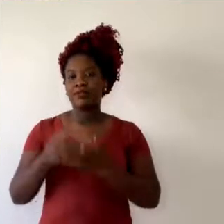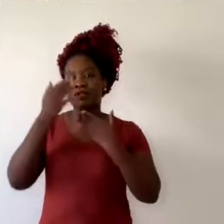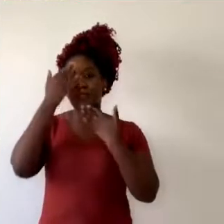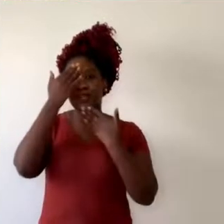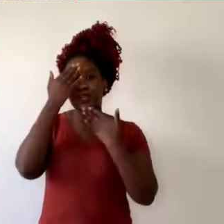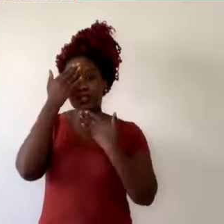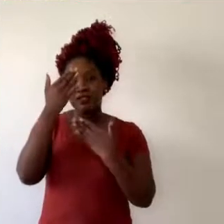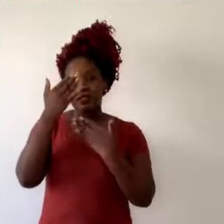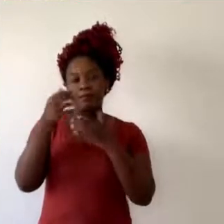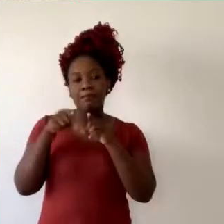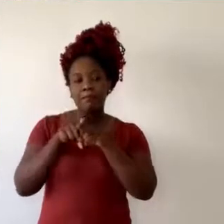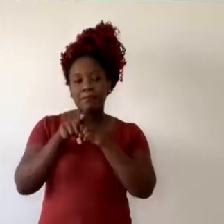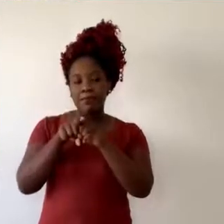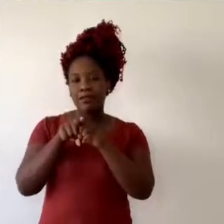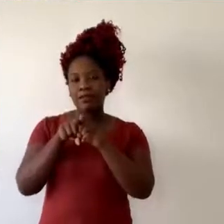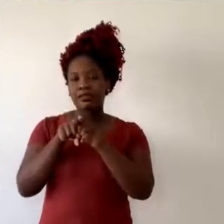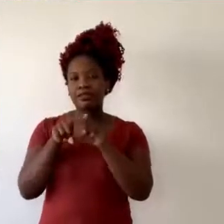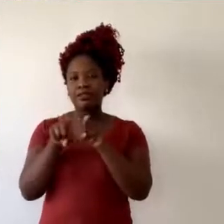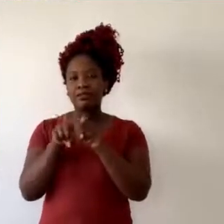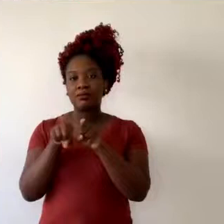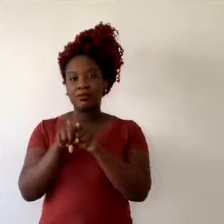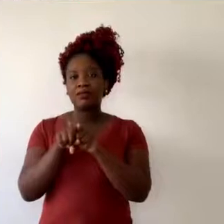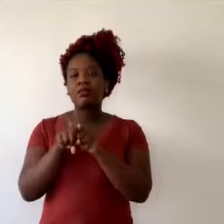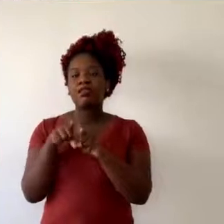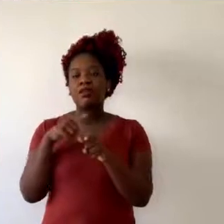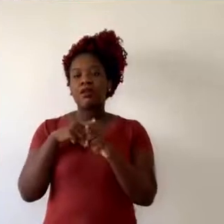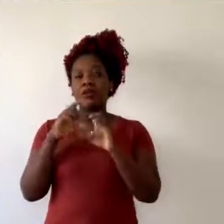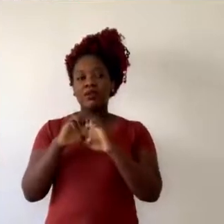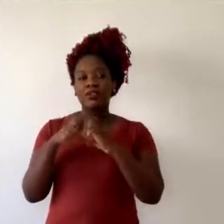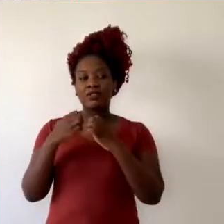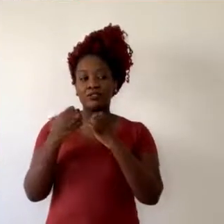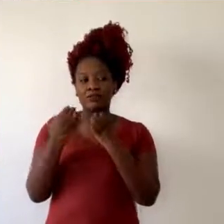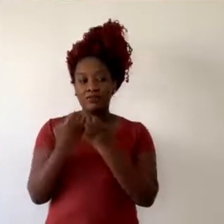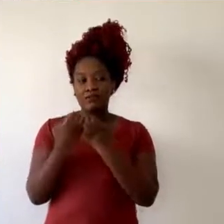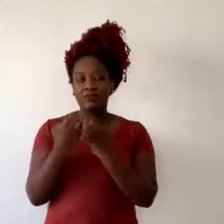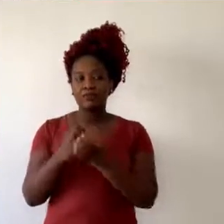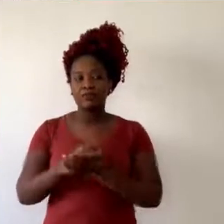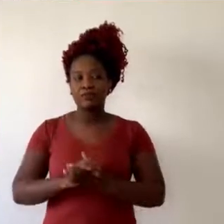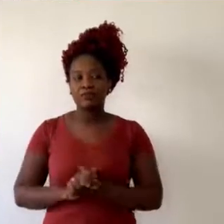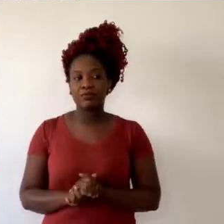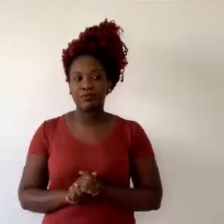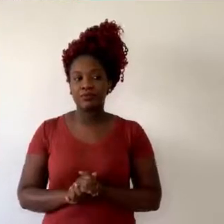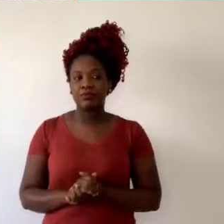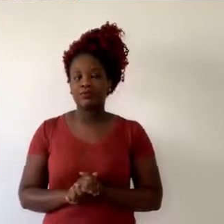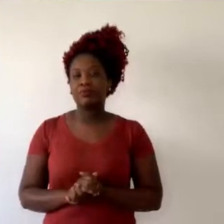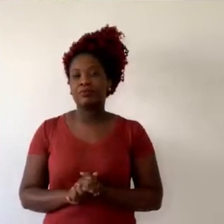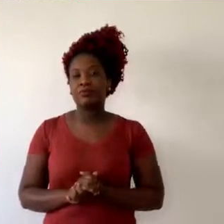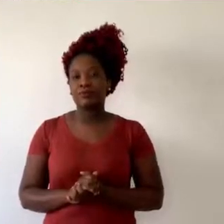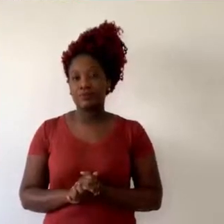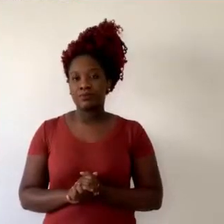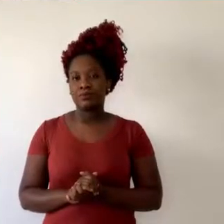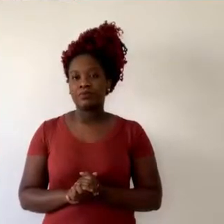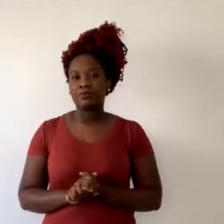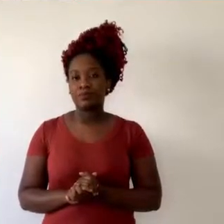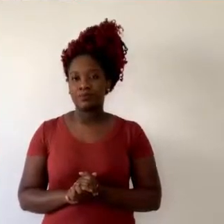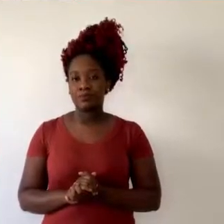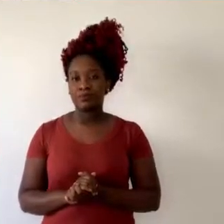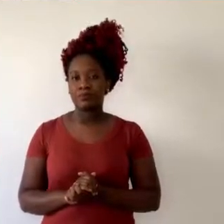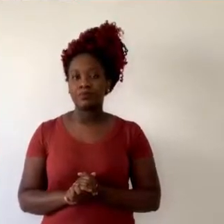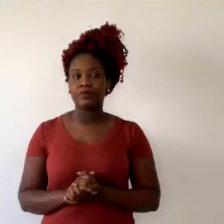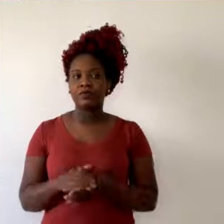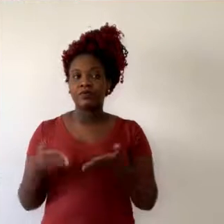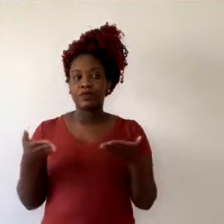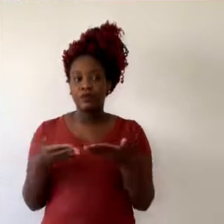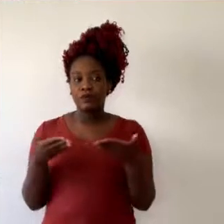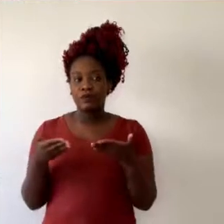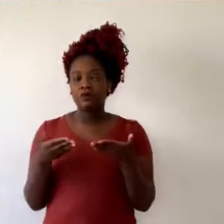thank our team for organizing such a beautiful event. And well,